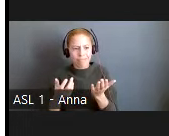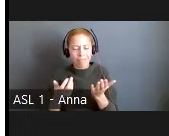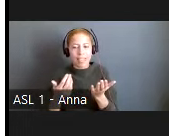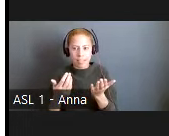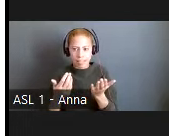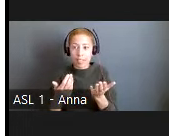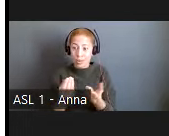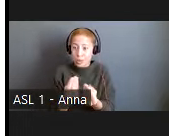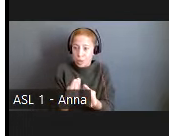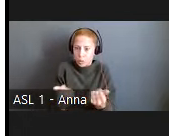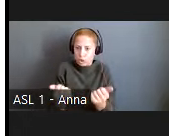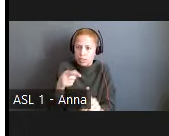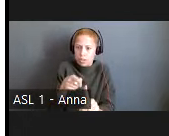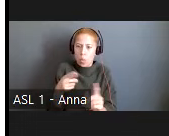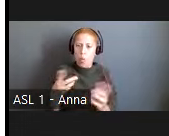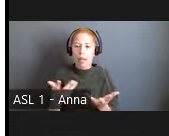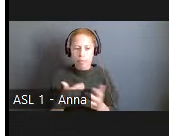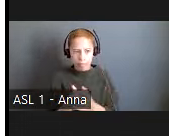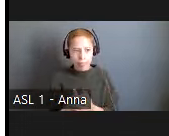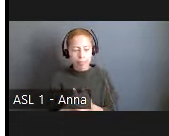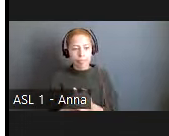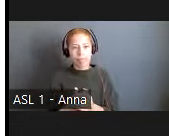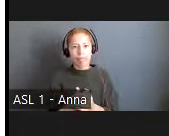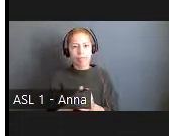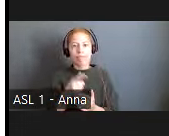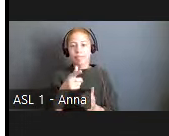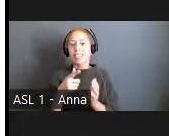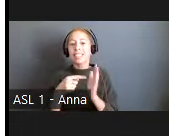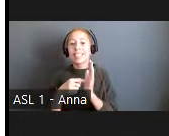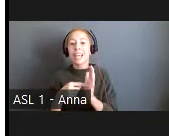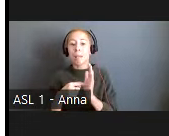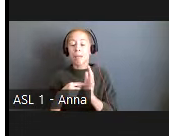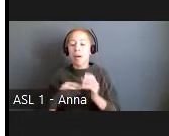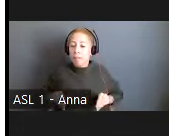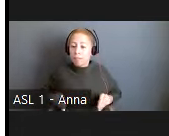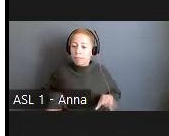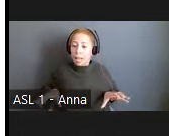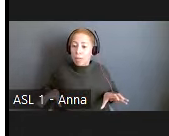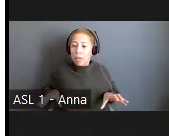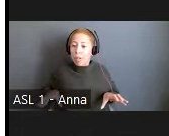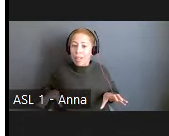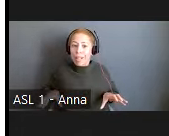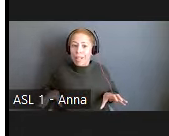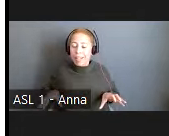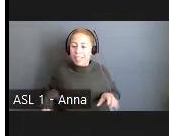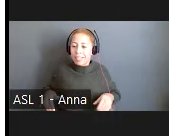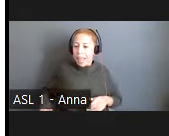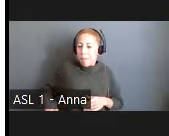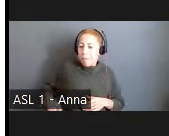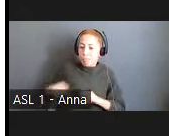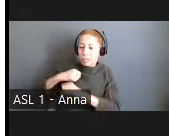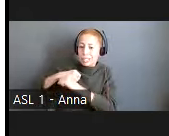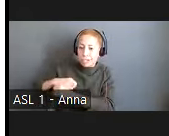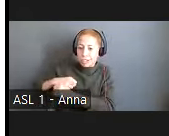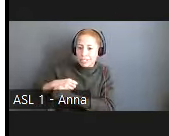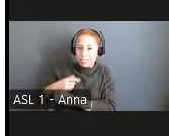solution you need. This is an example of inflatable airbag hip protectors. This was a solution nobody wanted to the very real